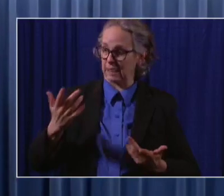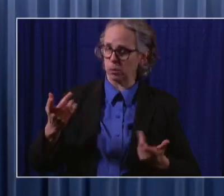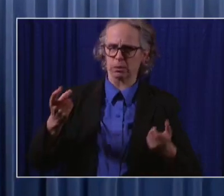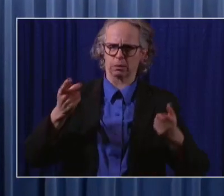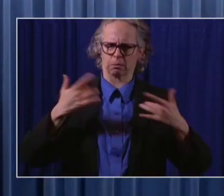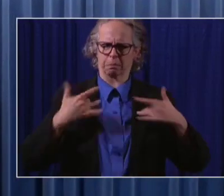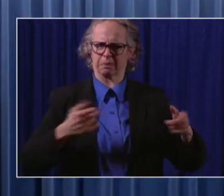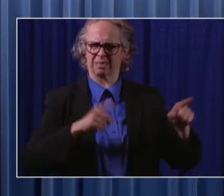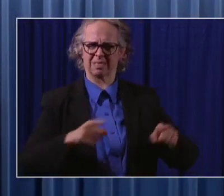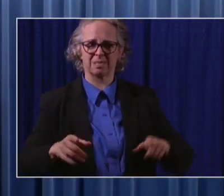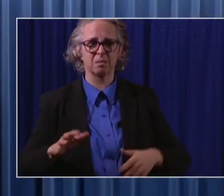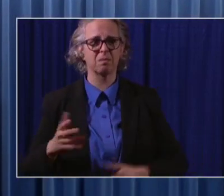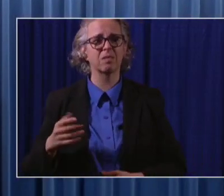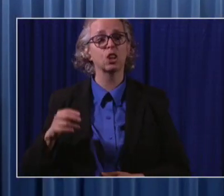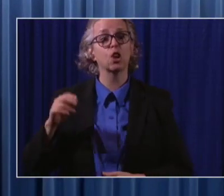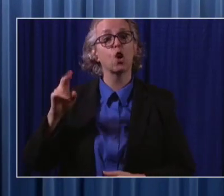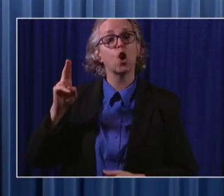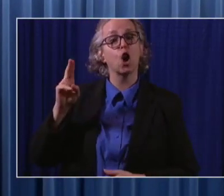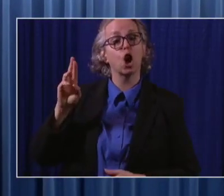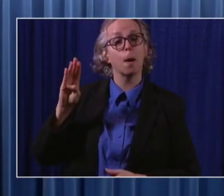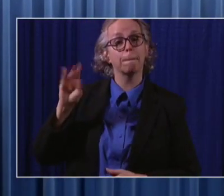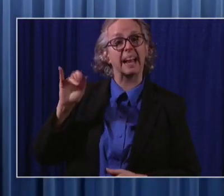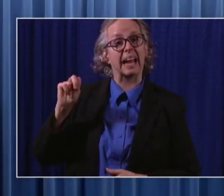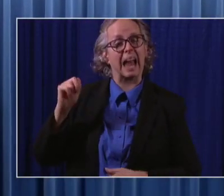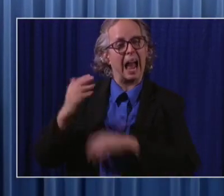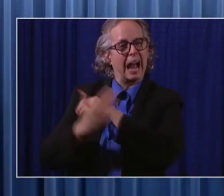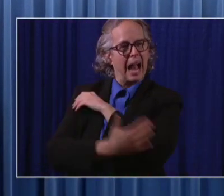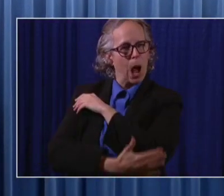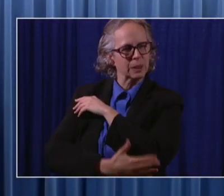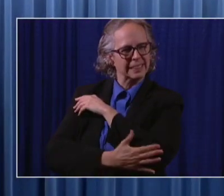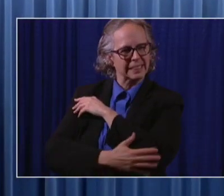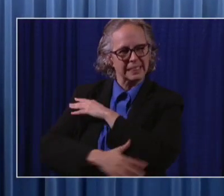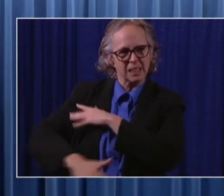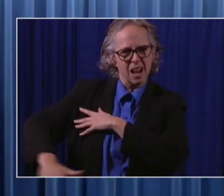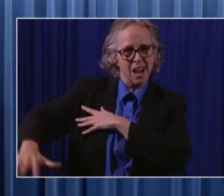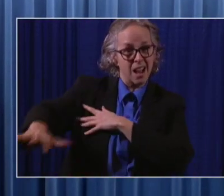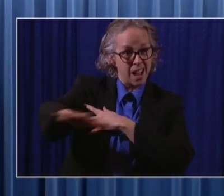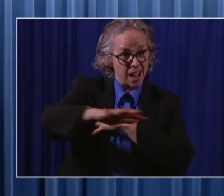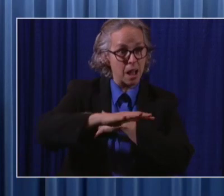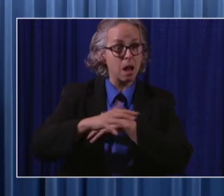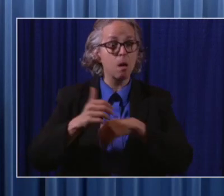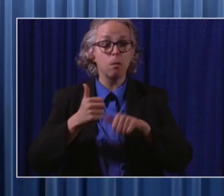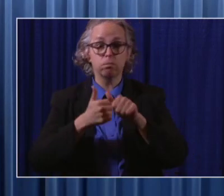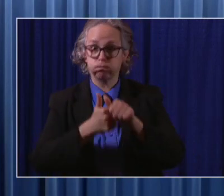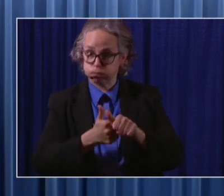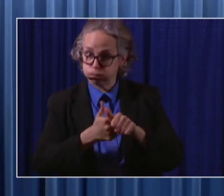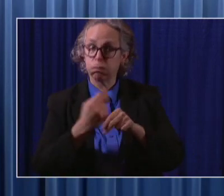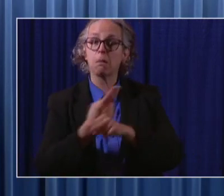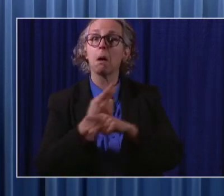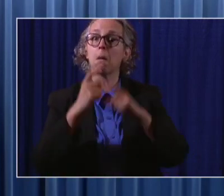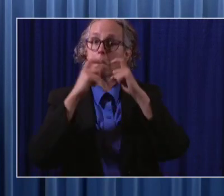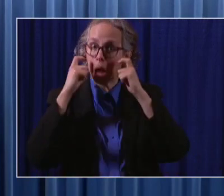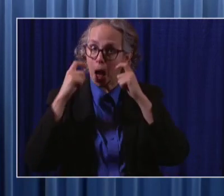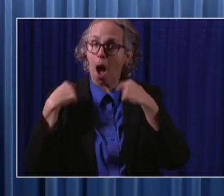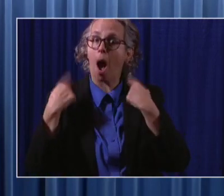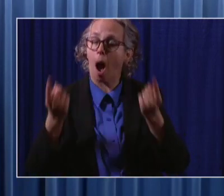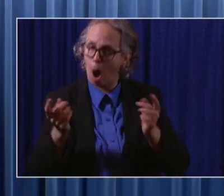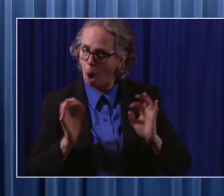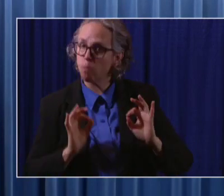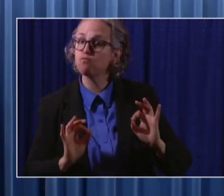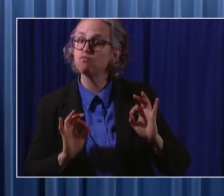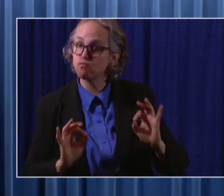orders the longest are seeing a significant decrease in where that line was